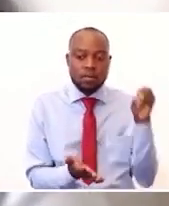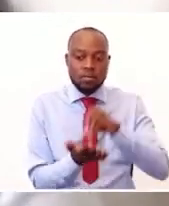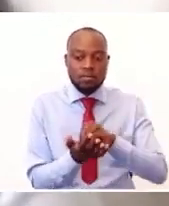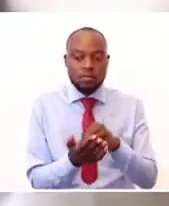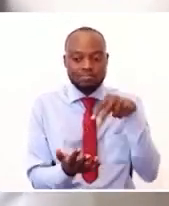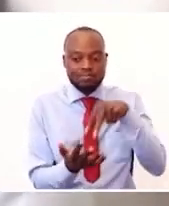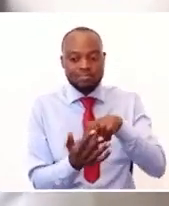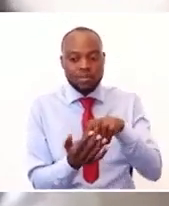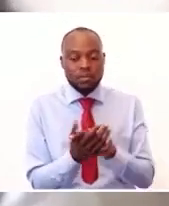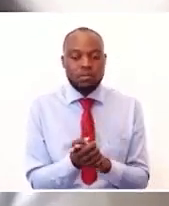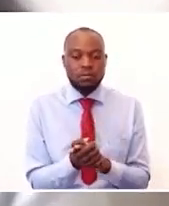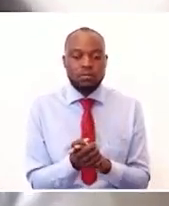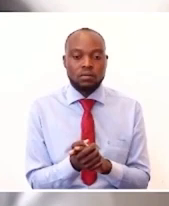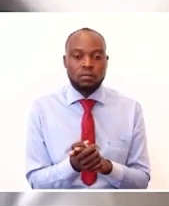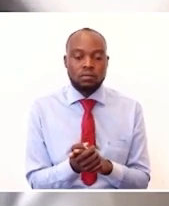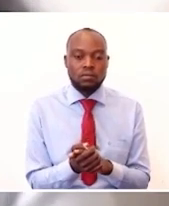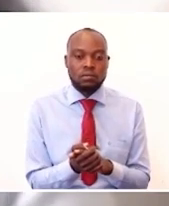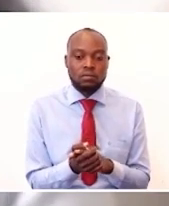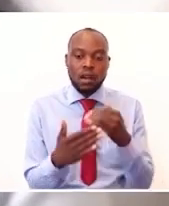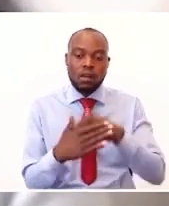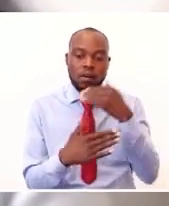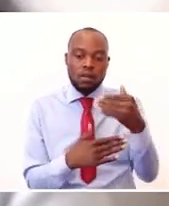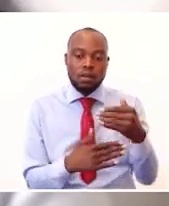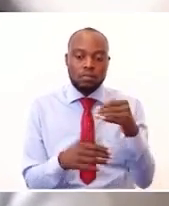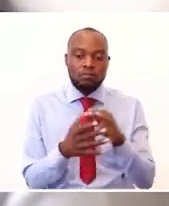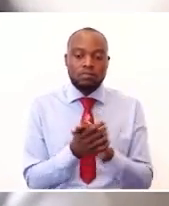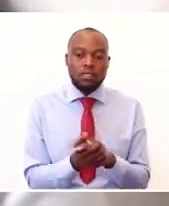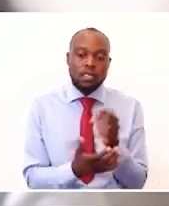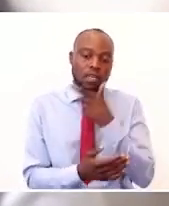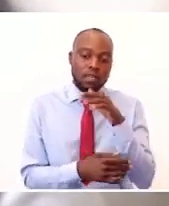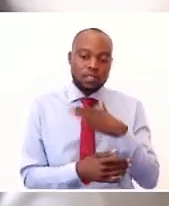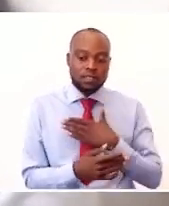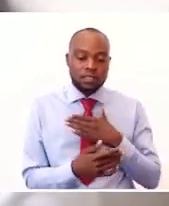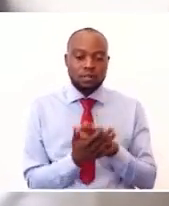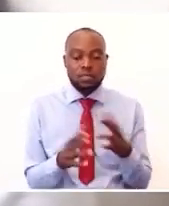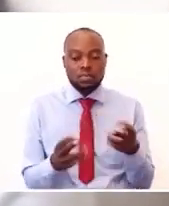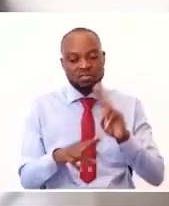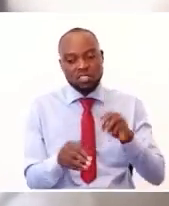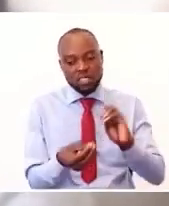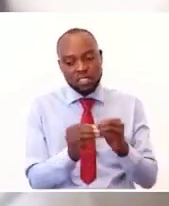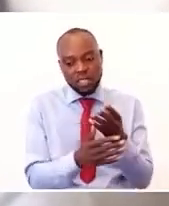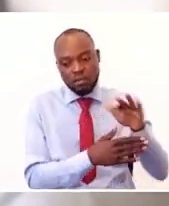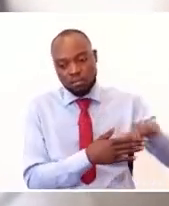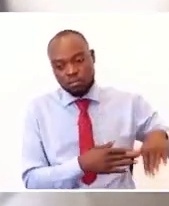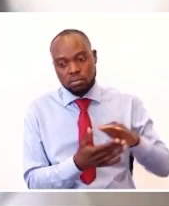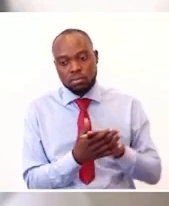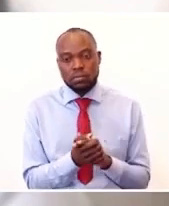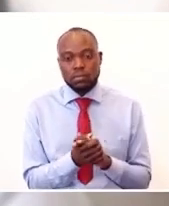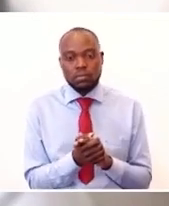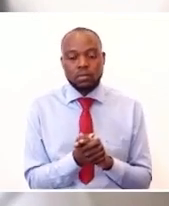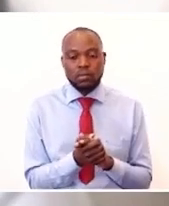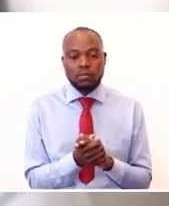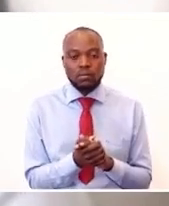debt, usually 36 to 51 months after cases of credit that is outstanding, does compound